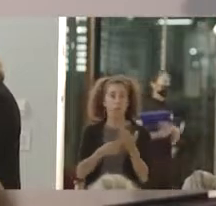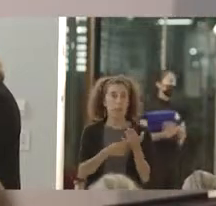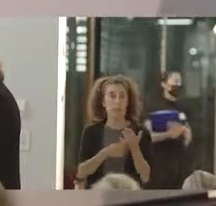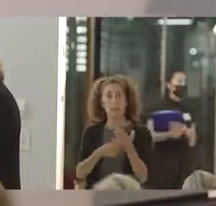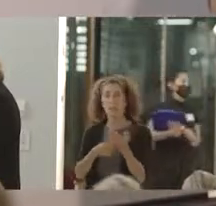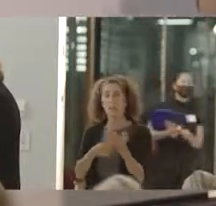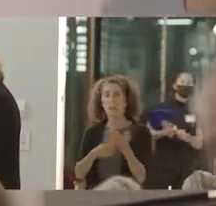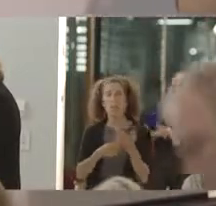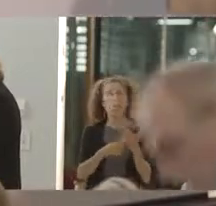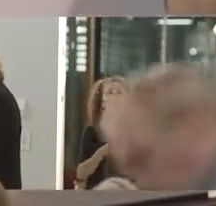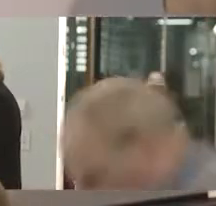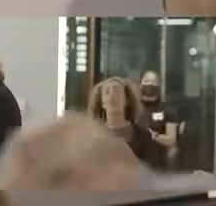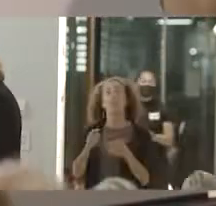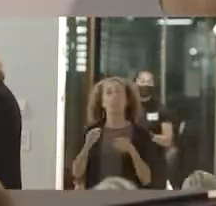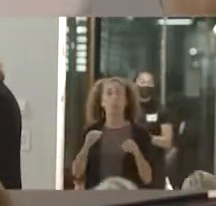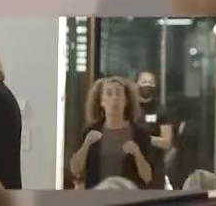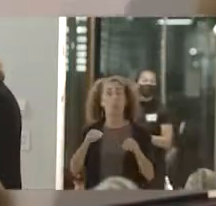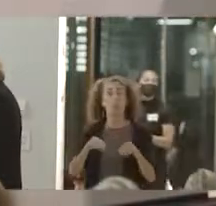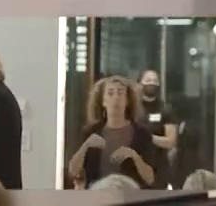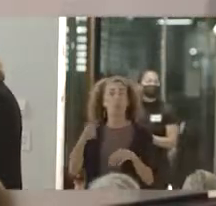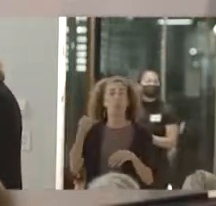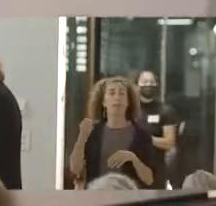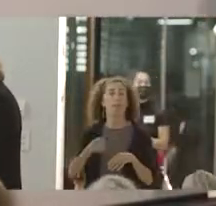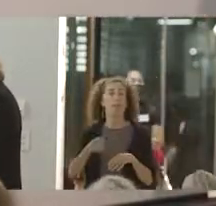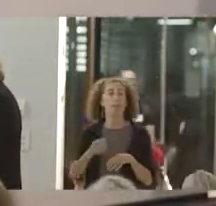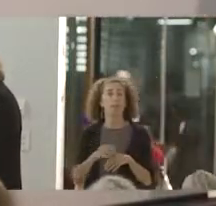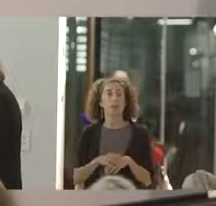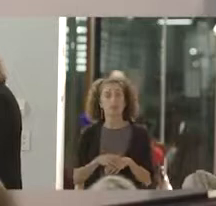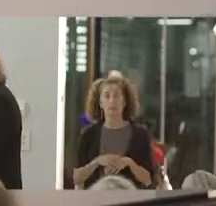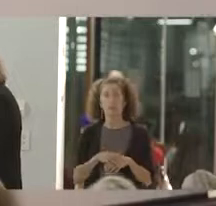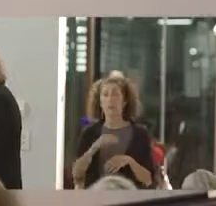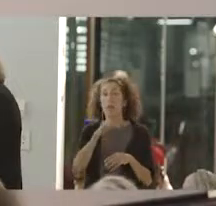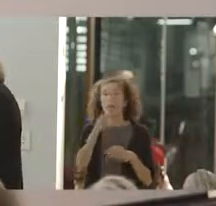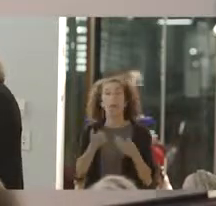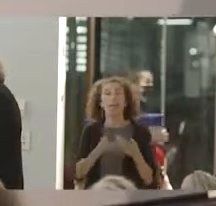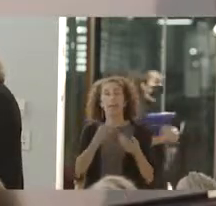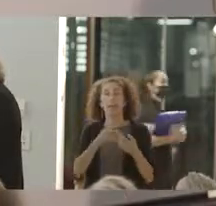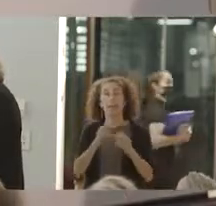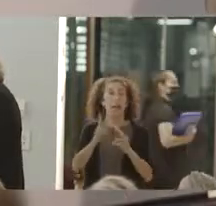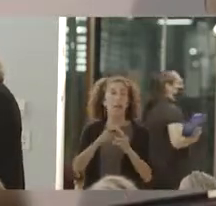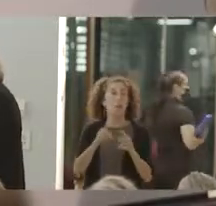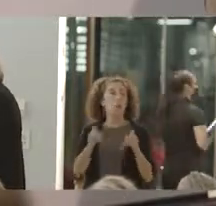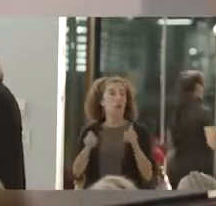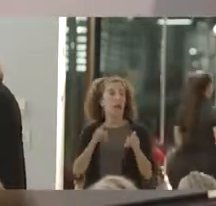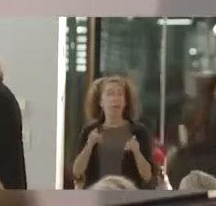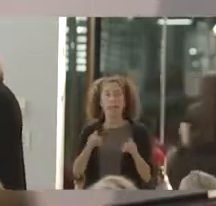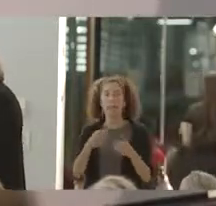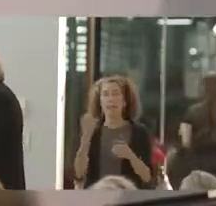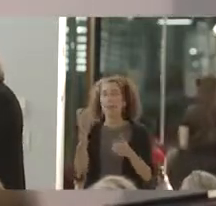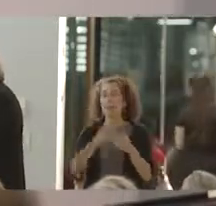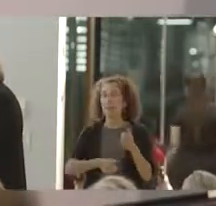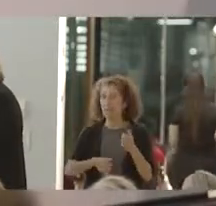of moving it south. What we had said earlier is that, we're in a tough balancing act here because it's difficult to construct what